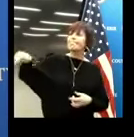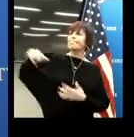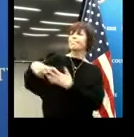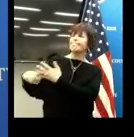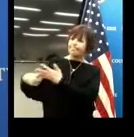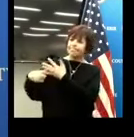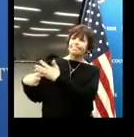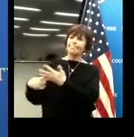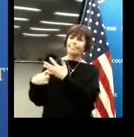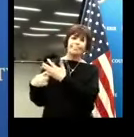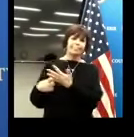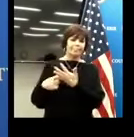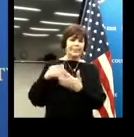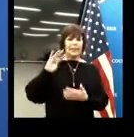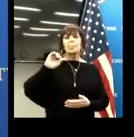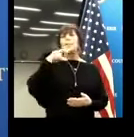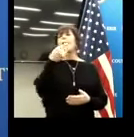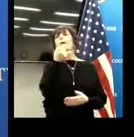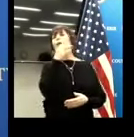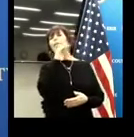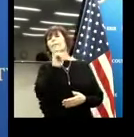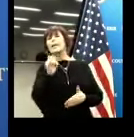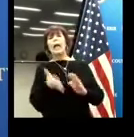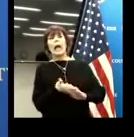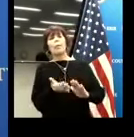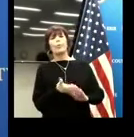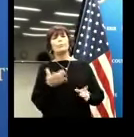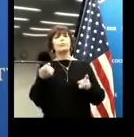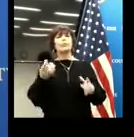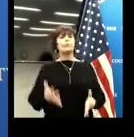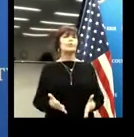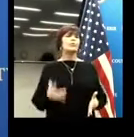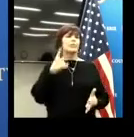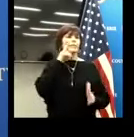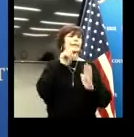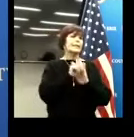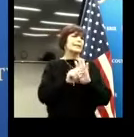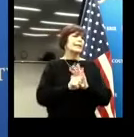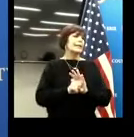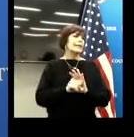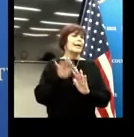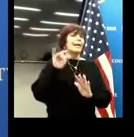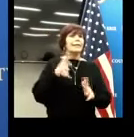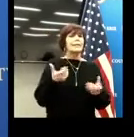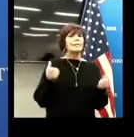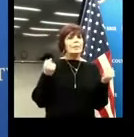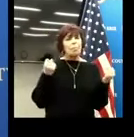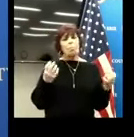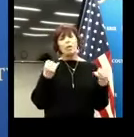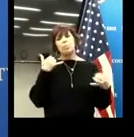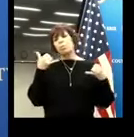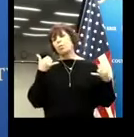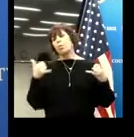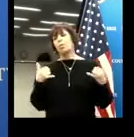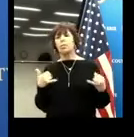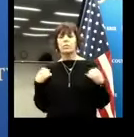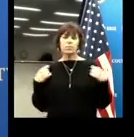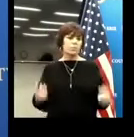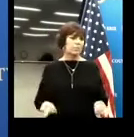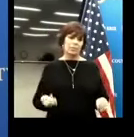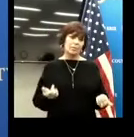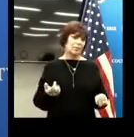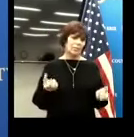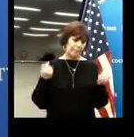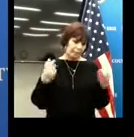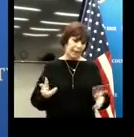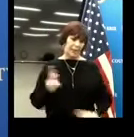and I believe Beth Garvey, the operations director for the state, was on. And that's after multiple calls I've had over the last few days with